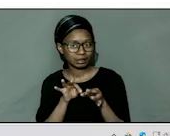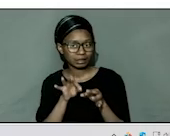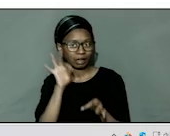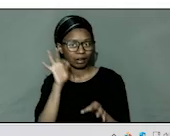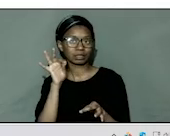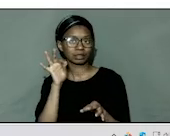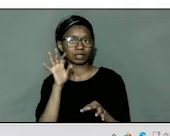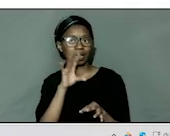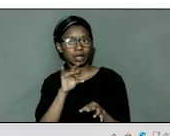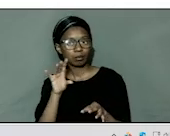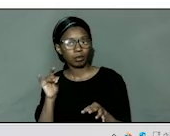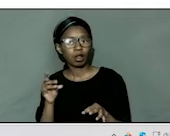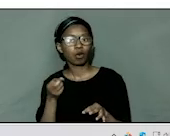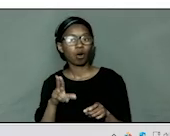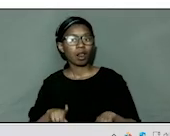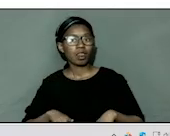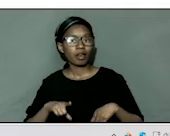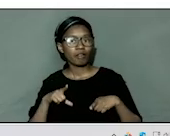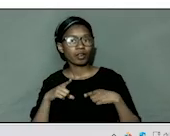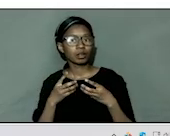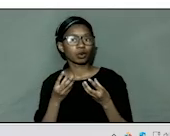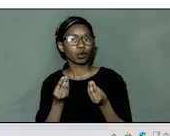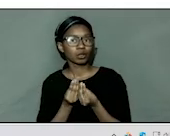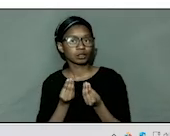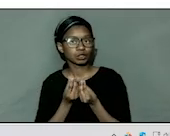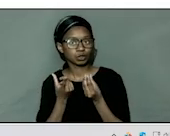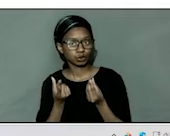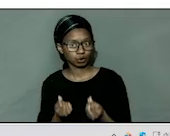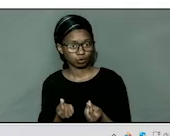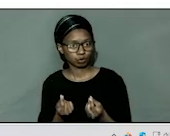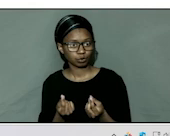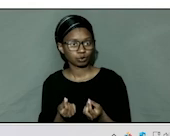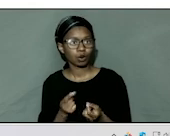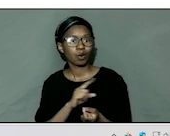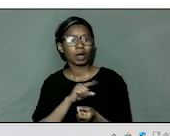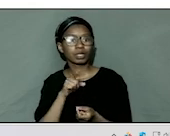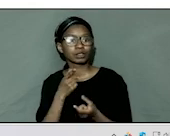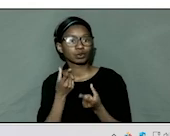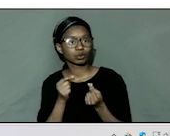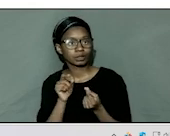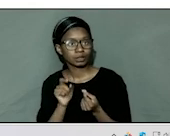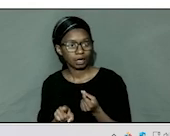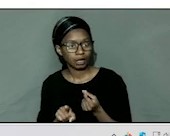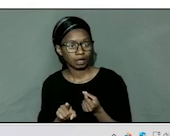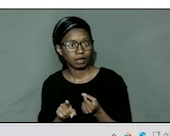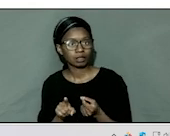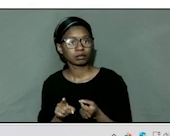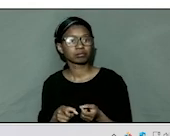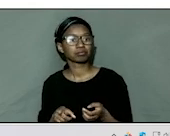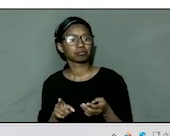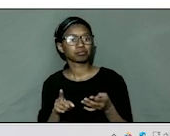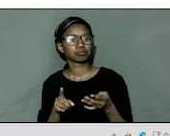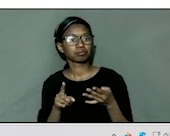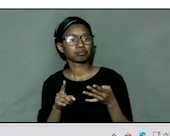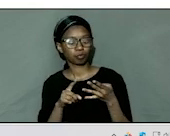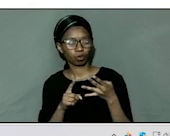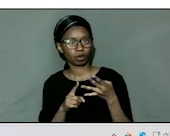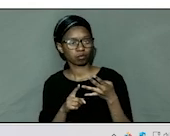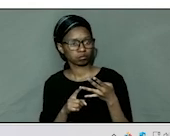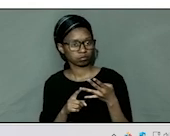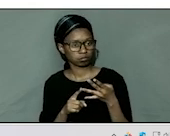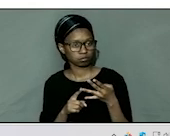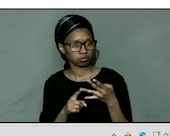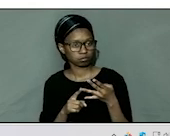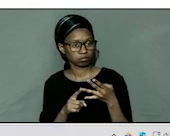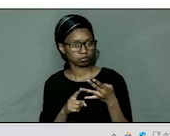why did it do this and what was the results, what happened to this new characteristic and what was